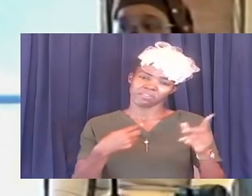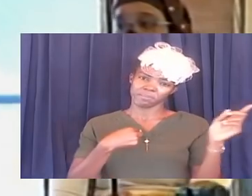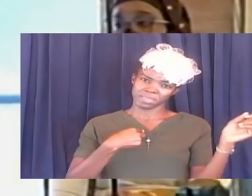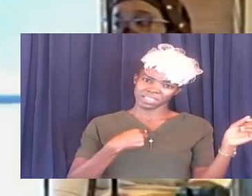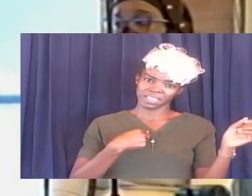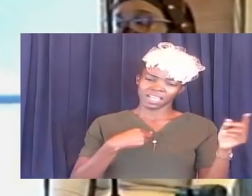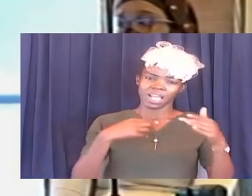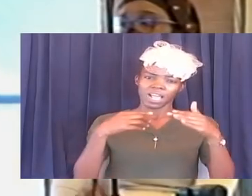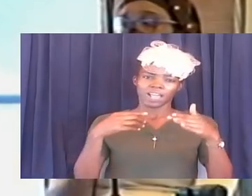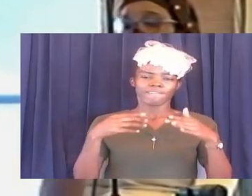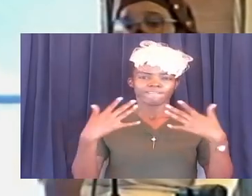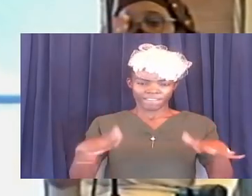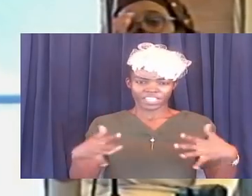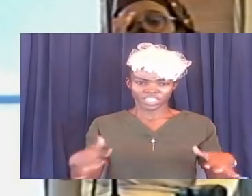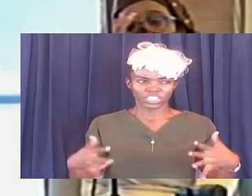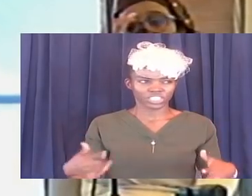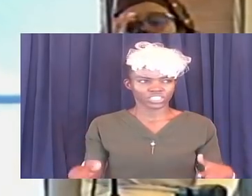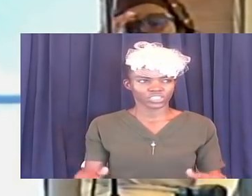an example of something.